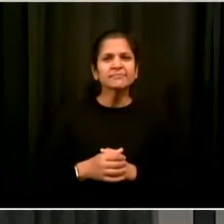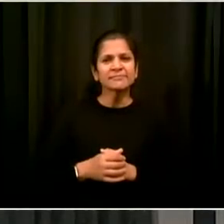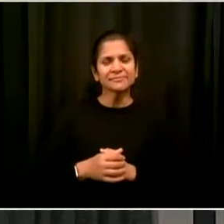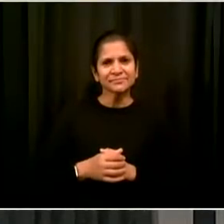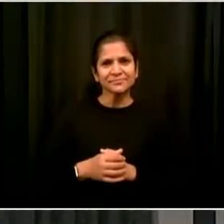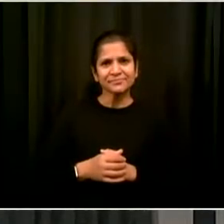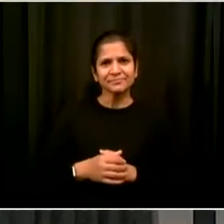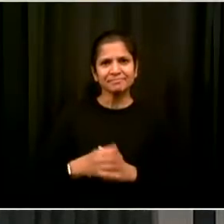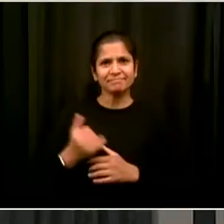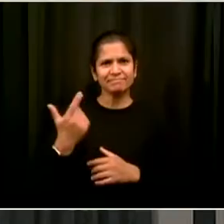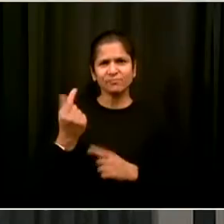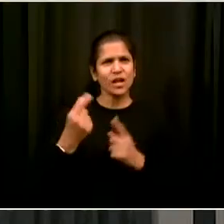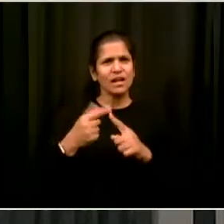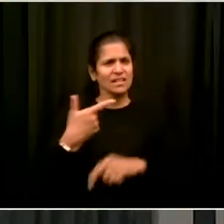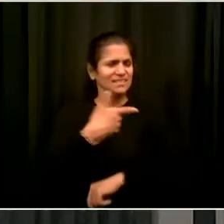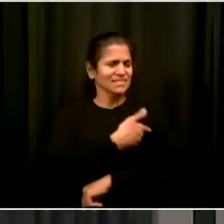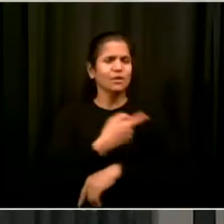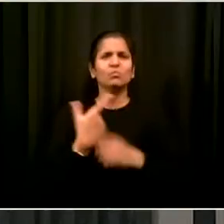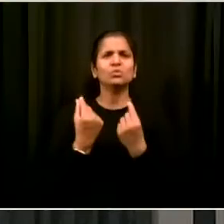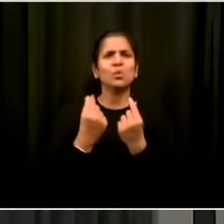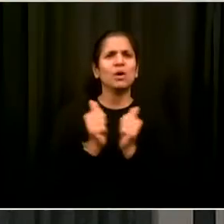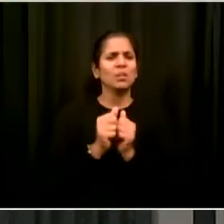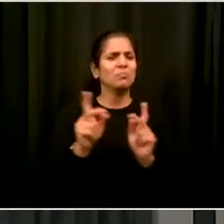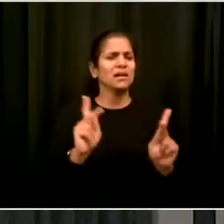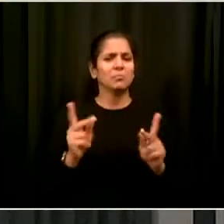and vaccinate. Just paint the picture for us.